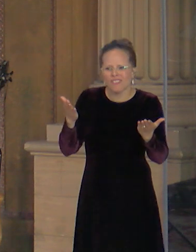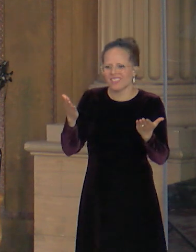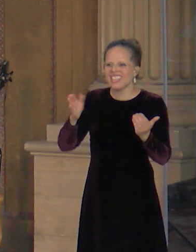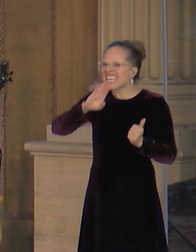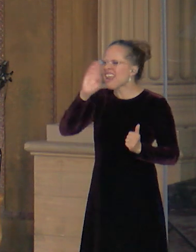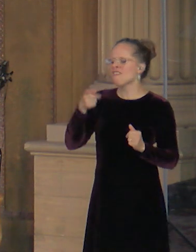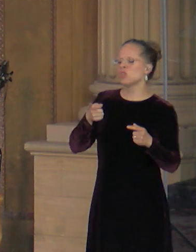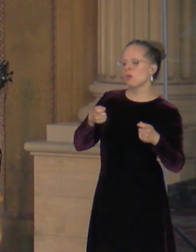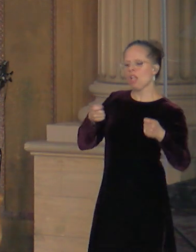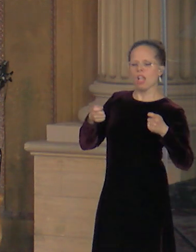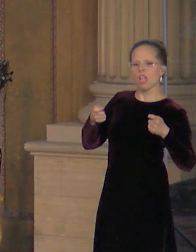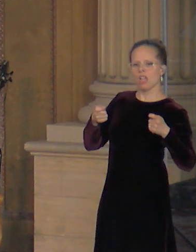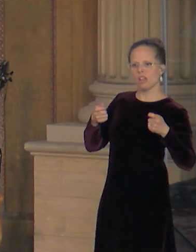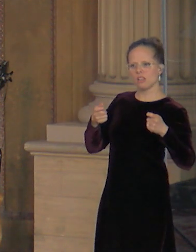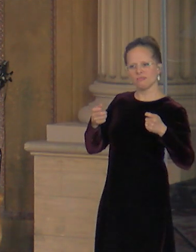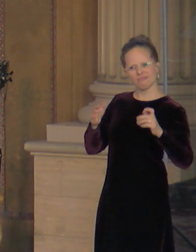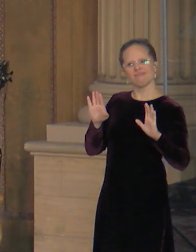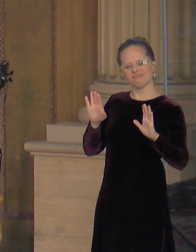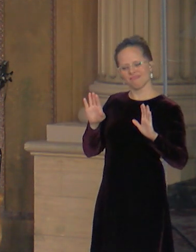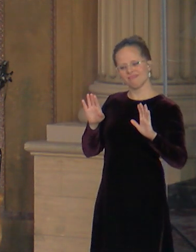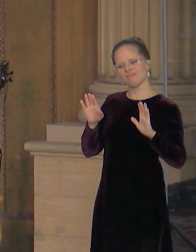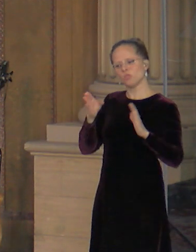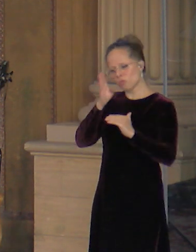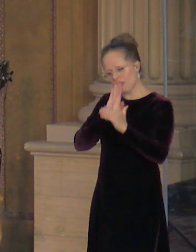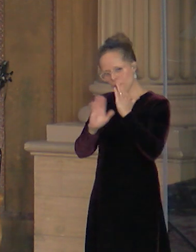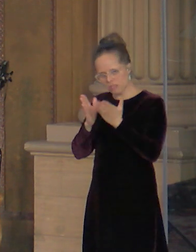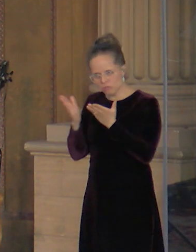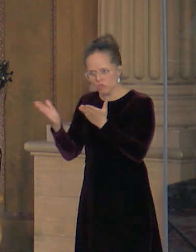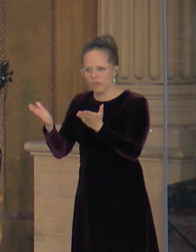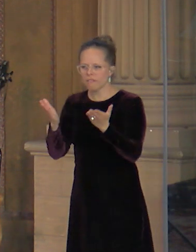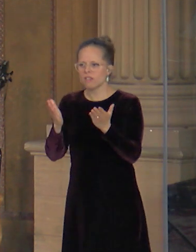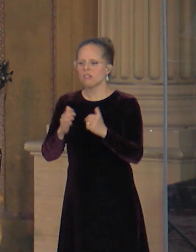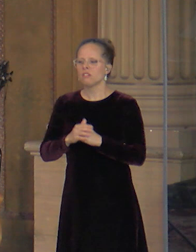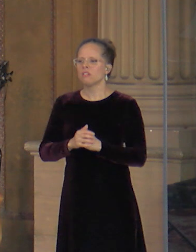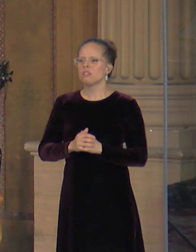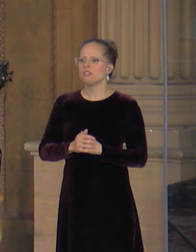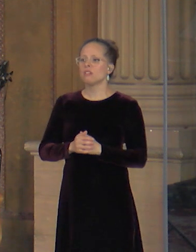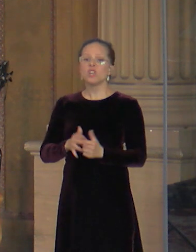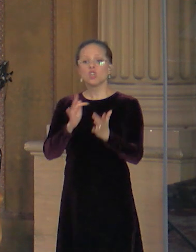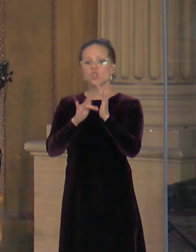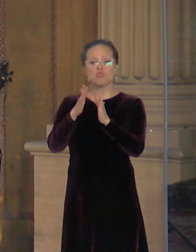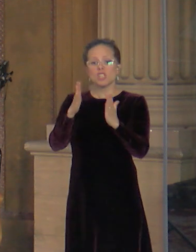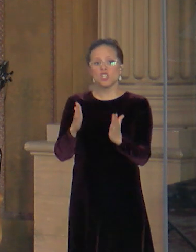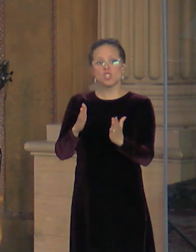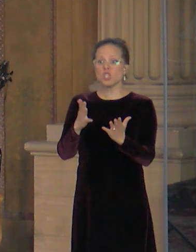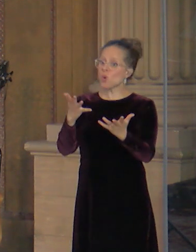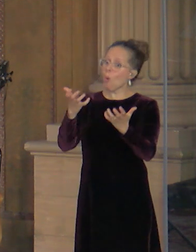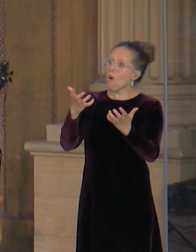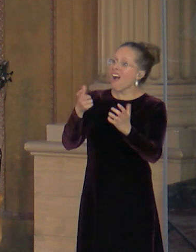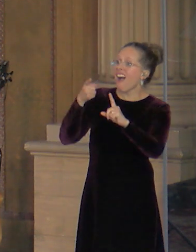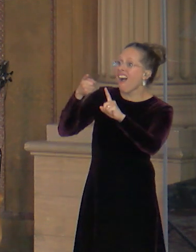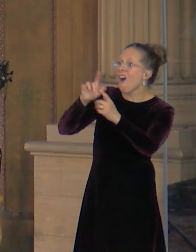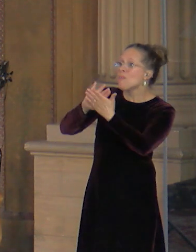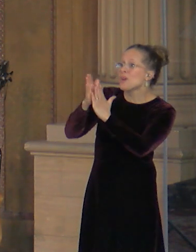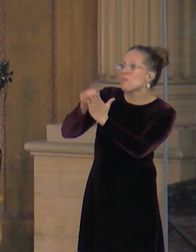people harshly and Christians don't aim to be rich they aim to be productive